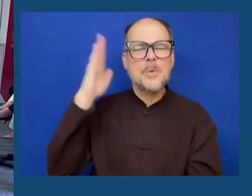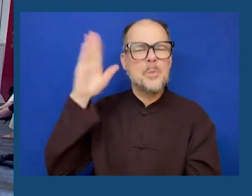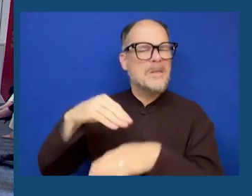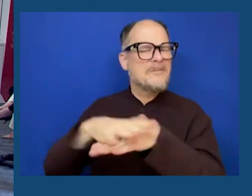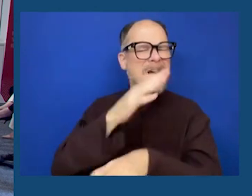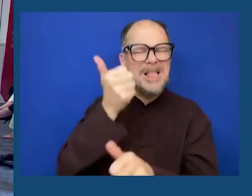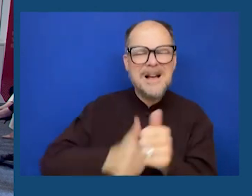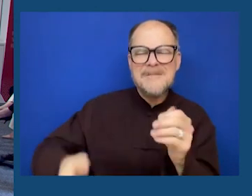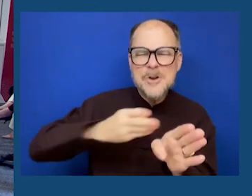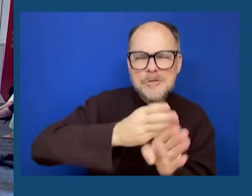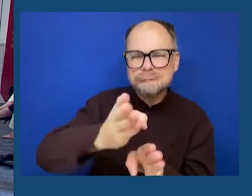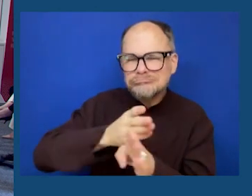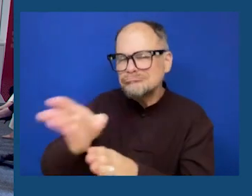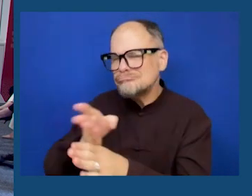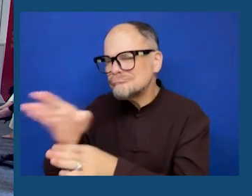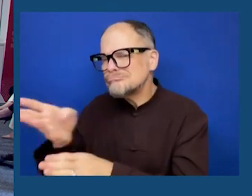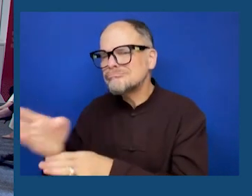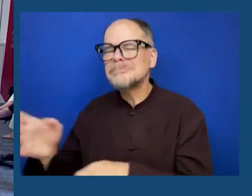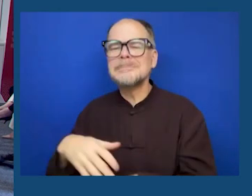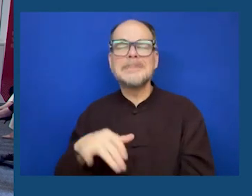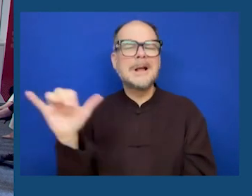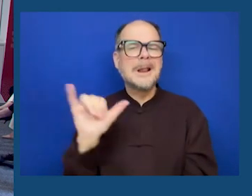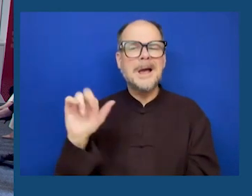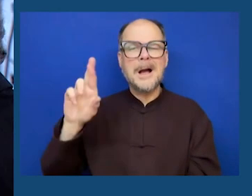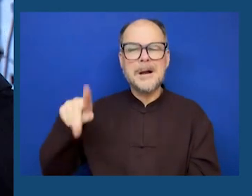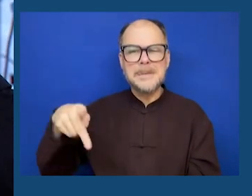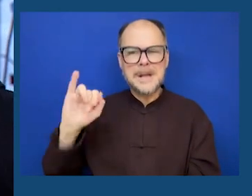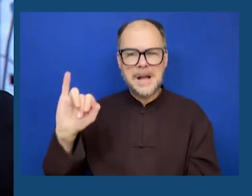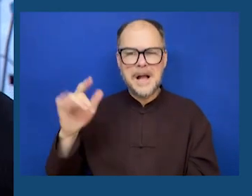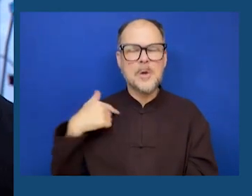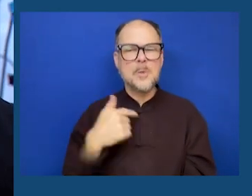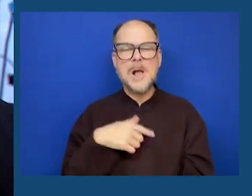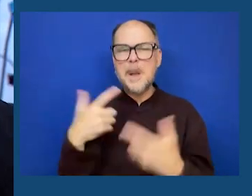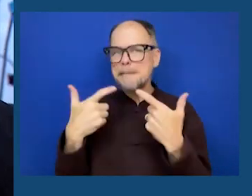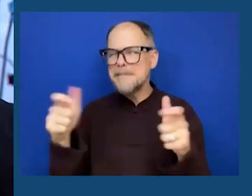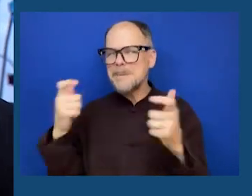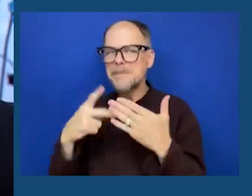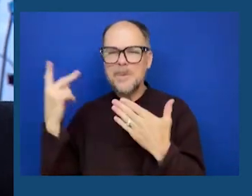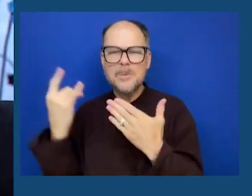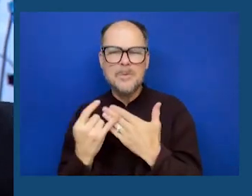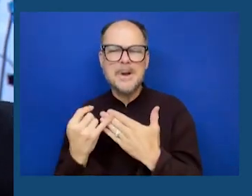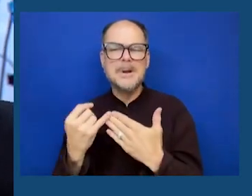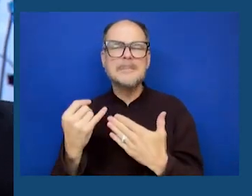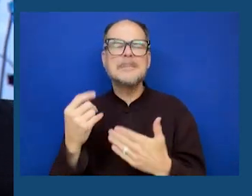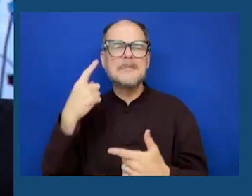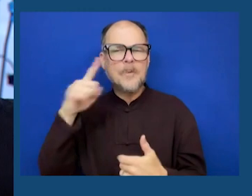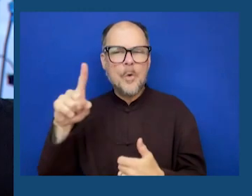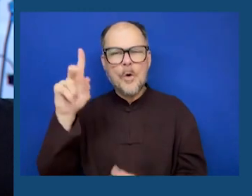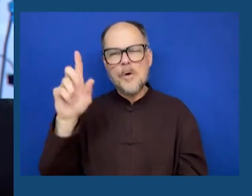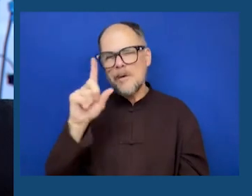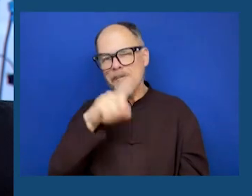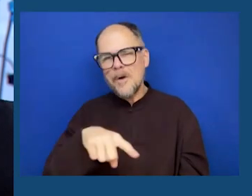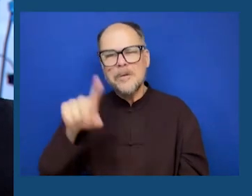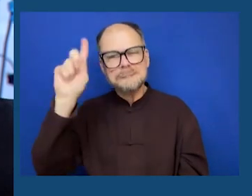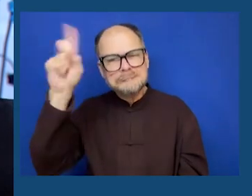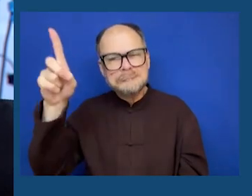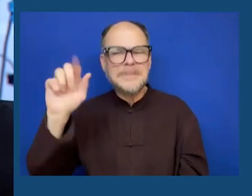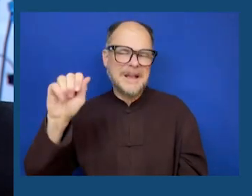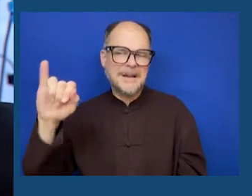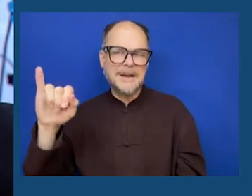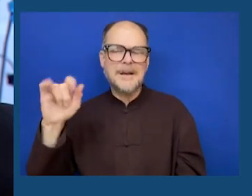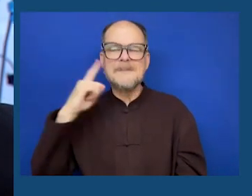So just at RPI, we have major programs on artificial intelligence advancing discovery